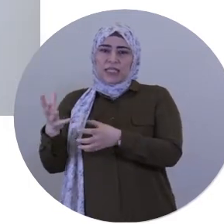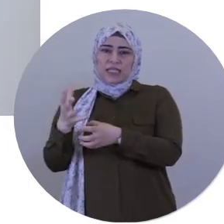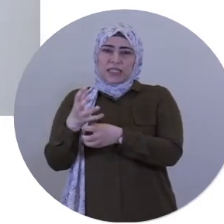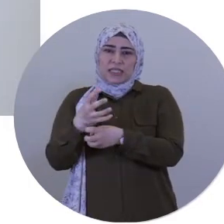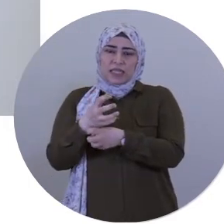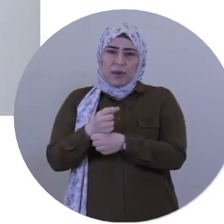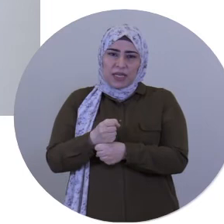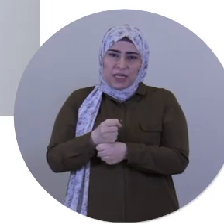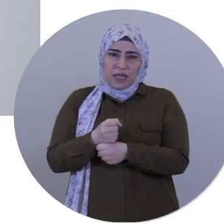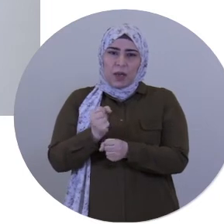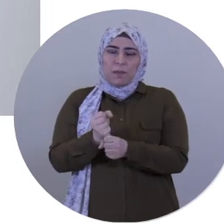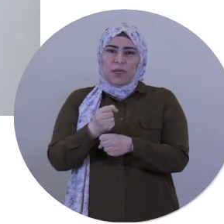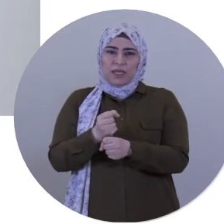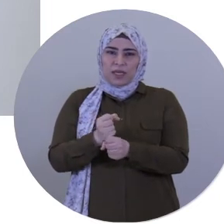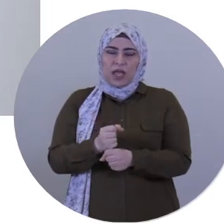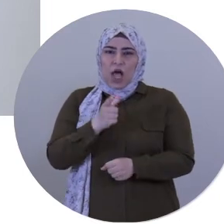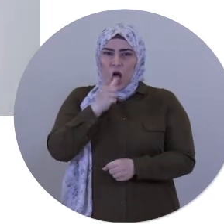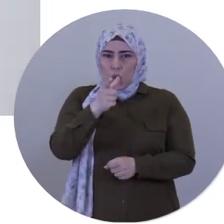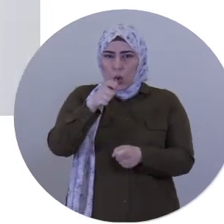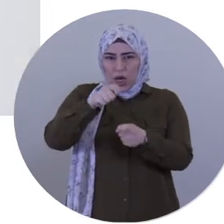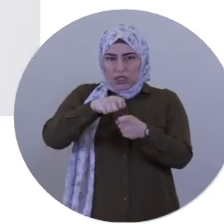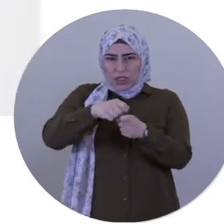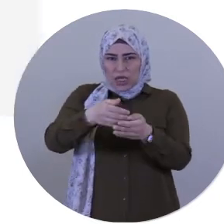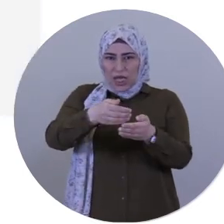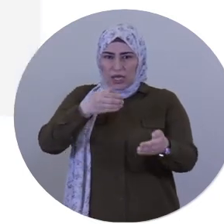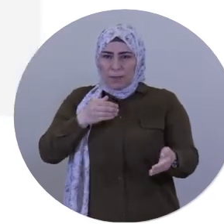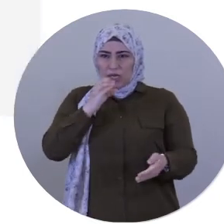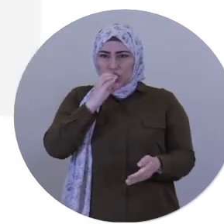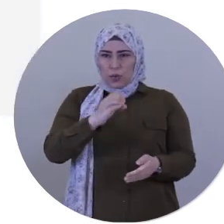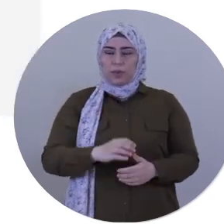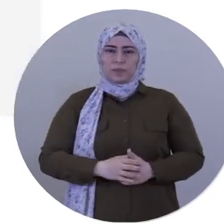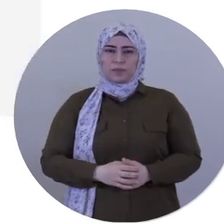are a few tips you should know before you answer the question.